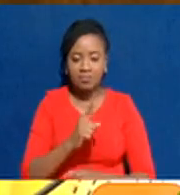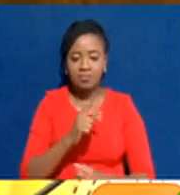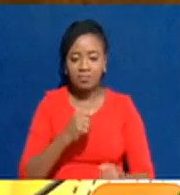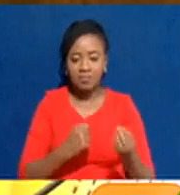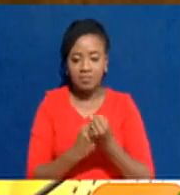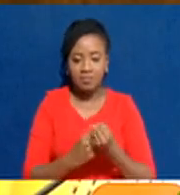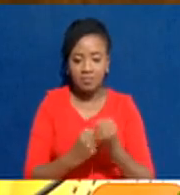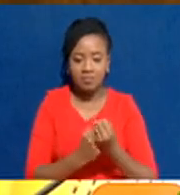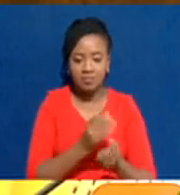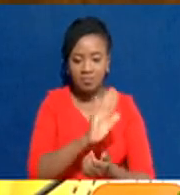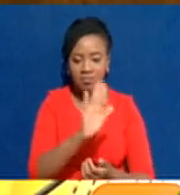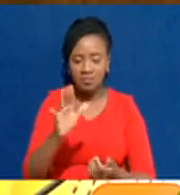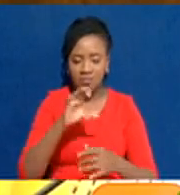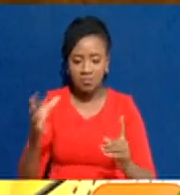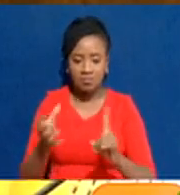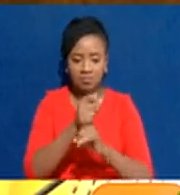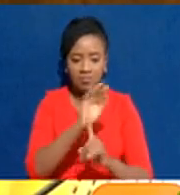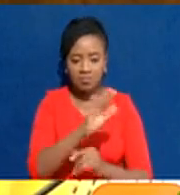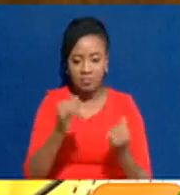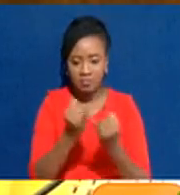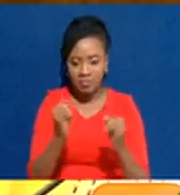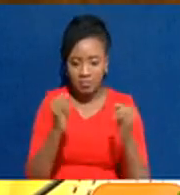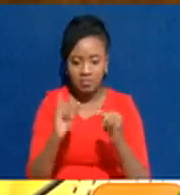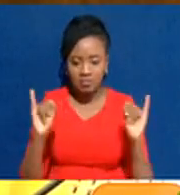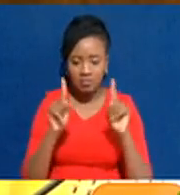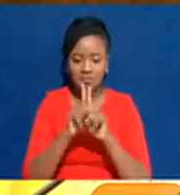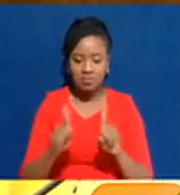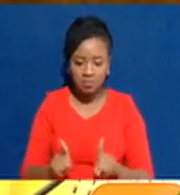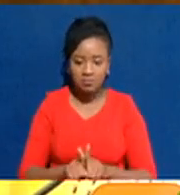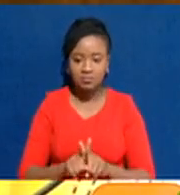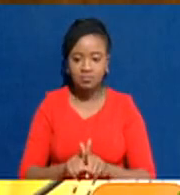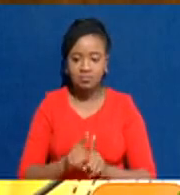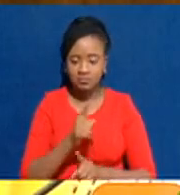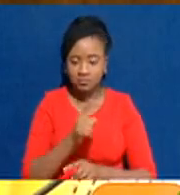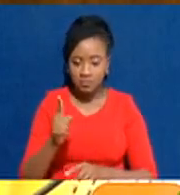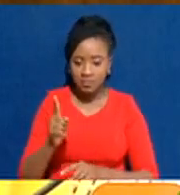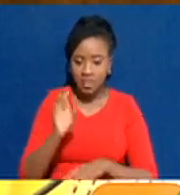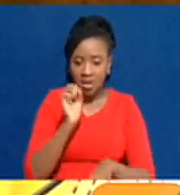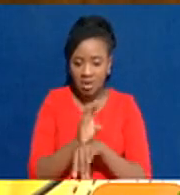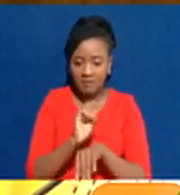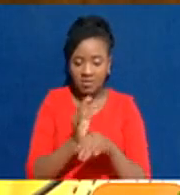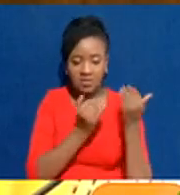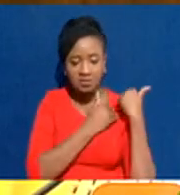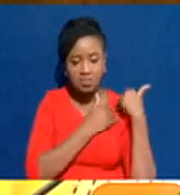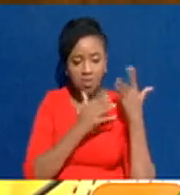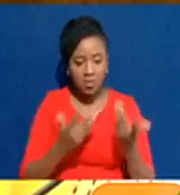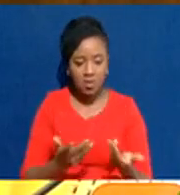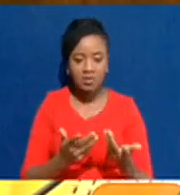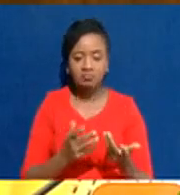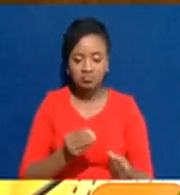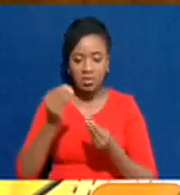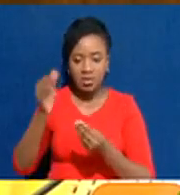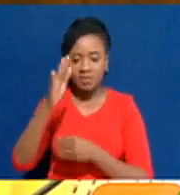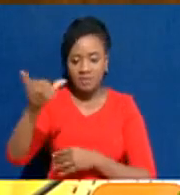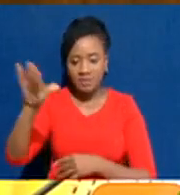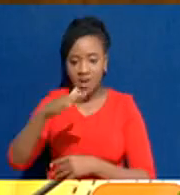are guaranteed their independence and autonomy, and therefore the advisory role, then going directly to Parliament, will